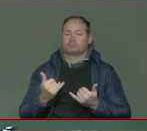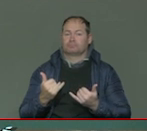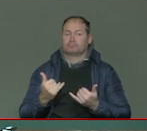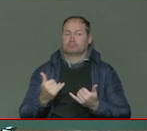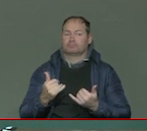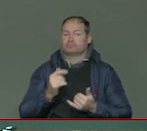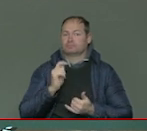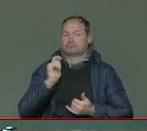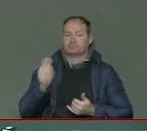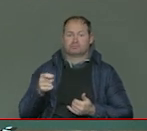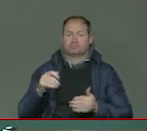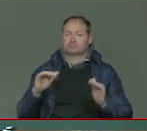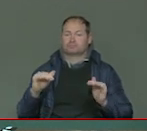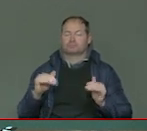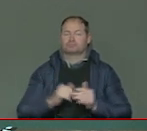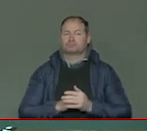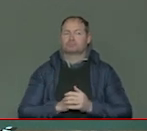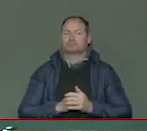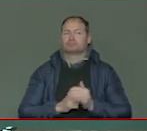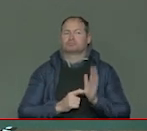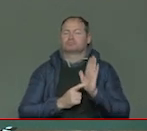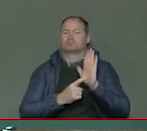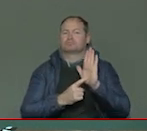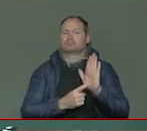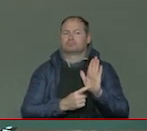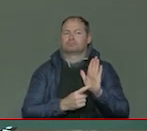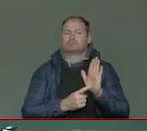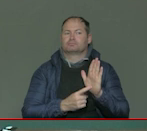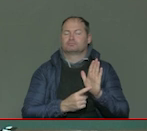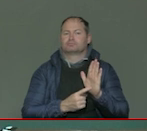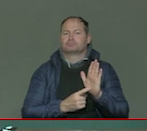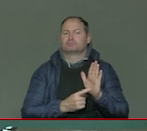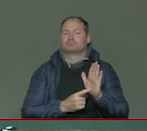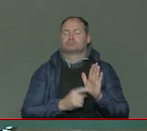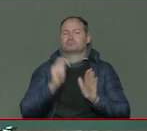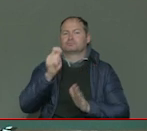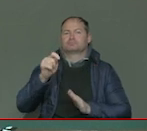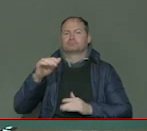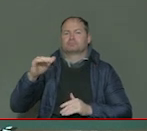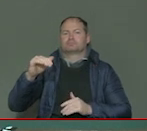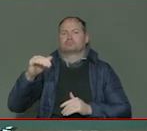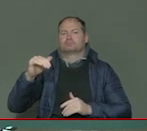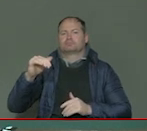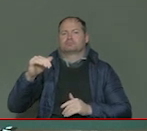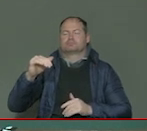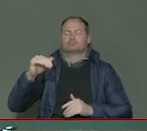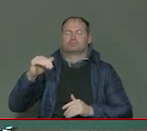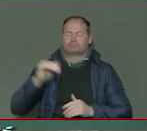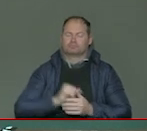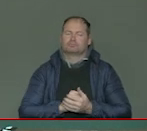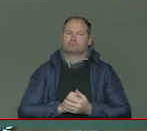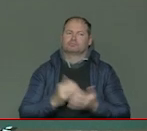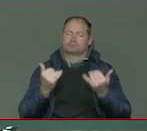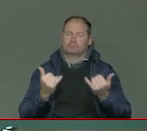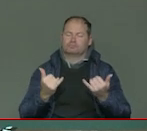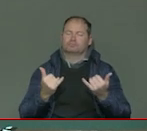paid in, so it would show as an outstanding check, outstanding EFT. So the same thing applies